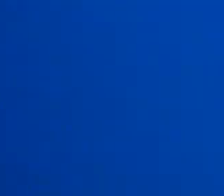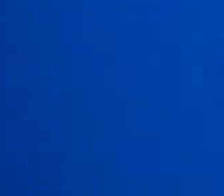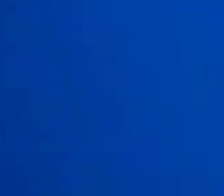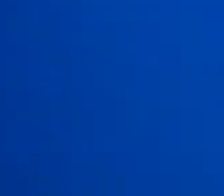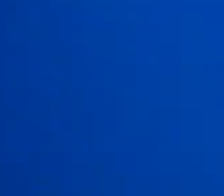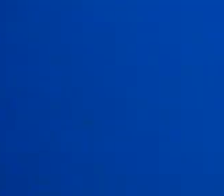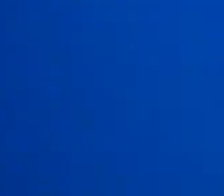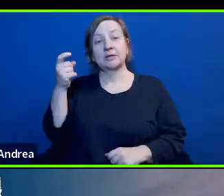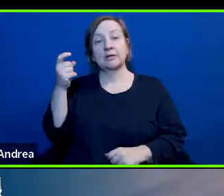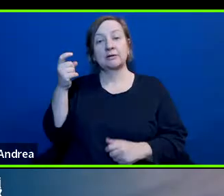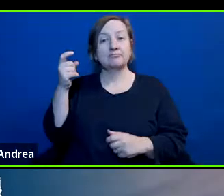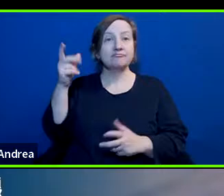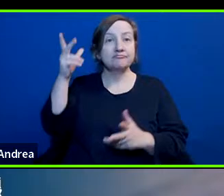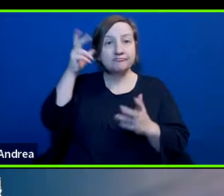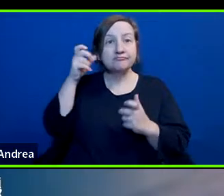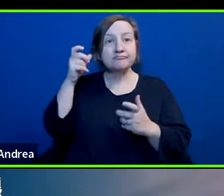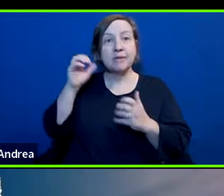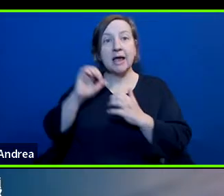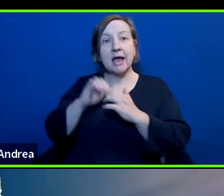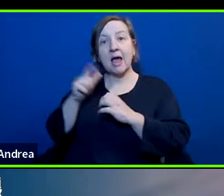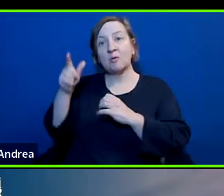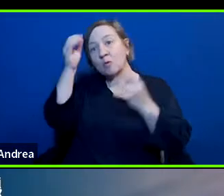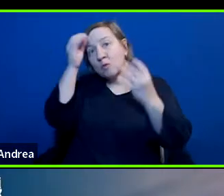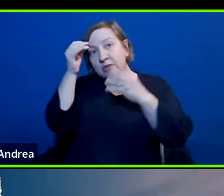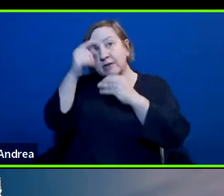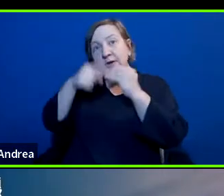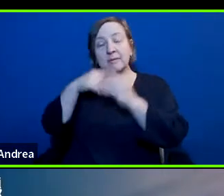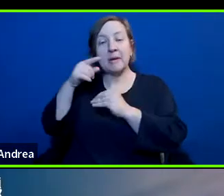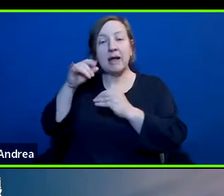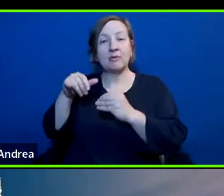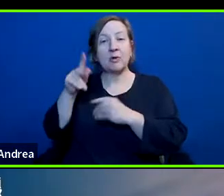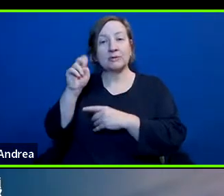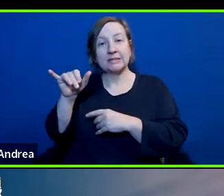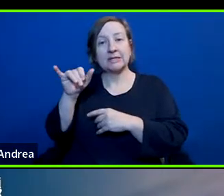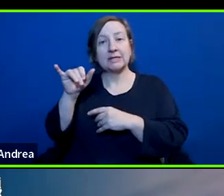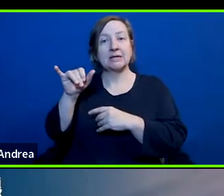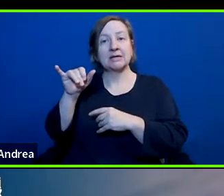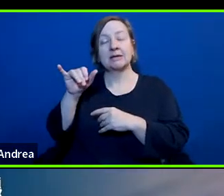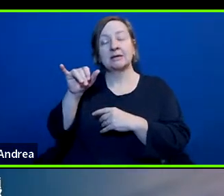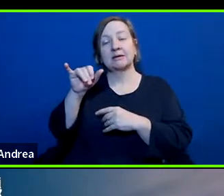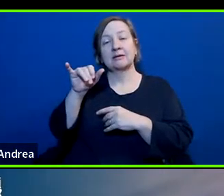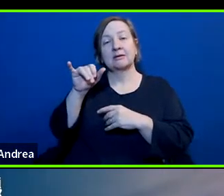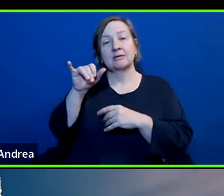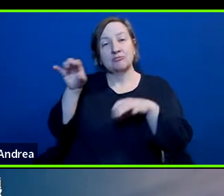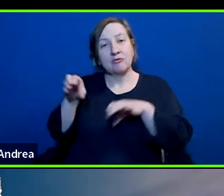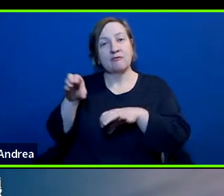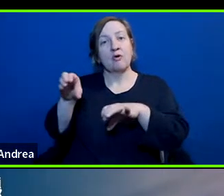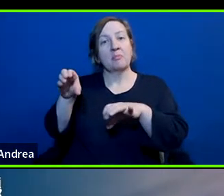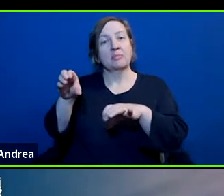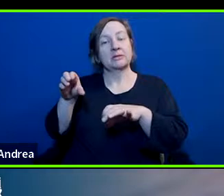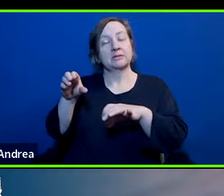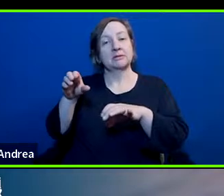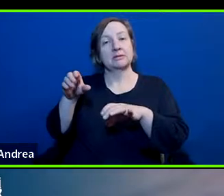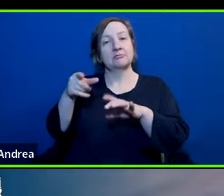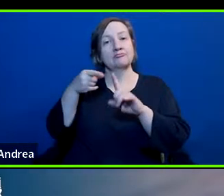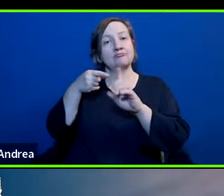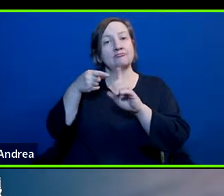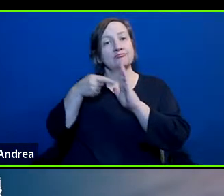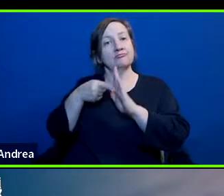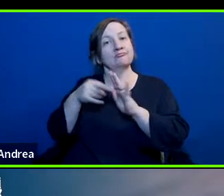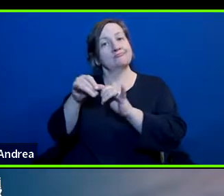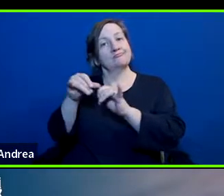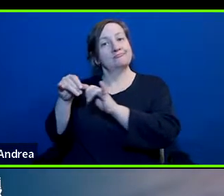just getting to hear the way you think about these key performance indicators and how we